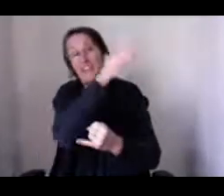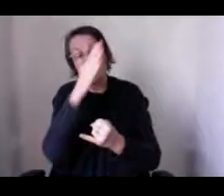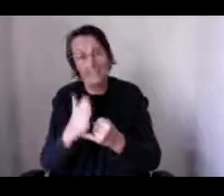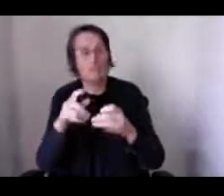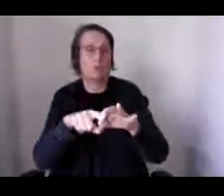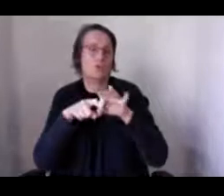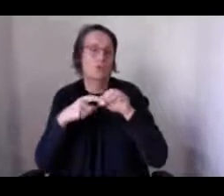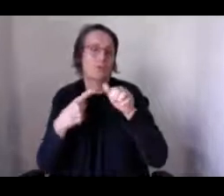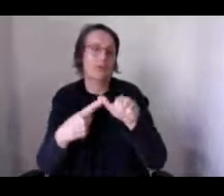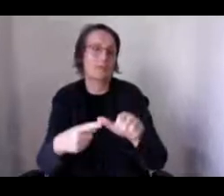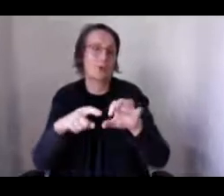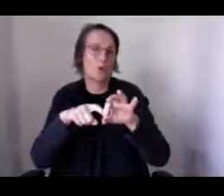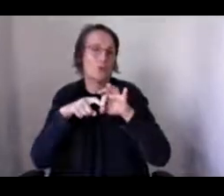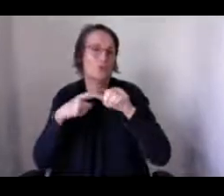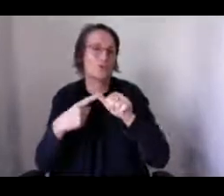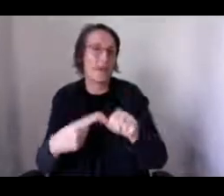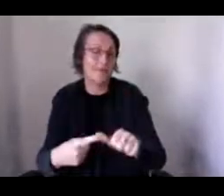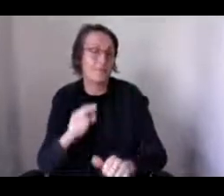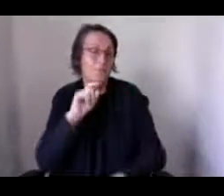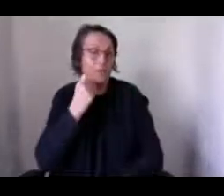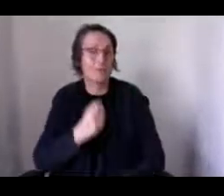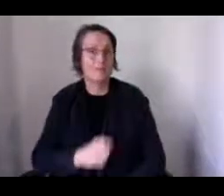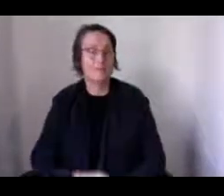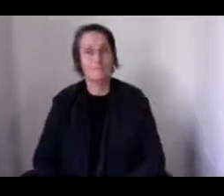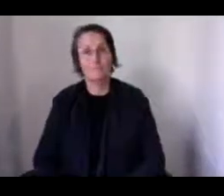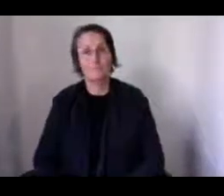an opportunity for you to ask questions.